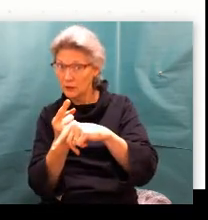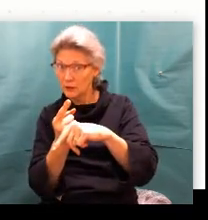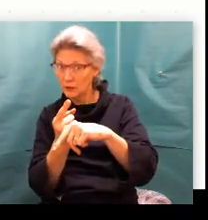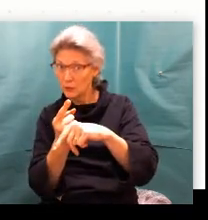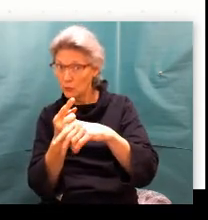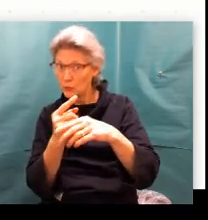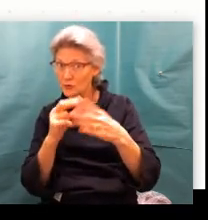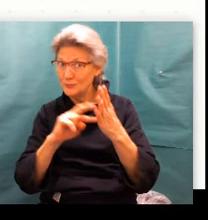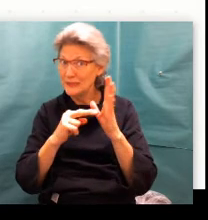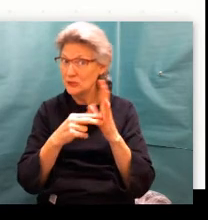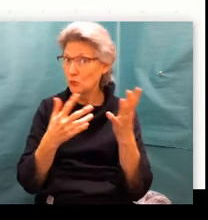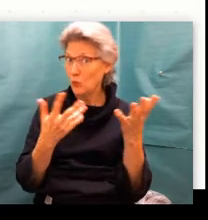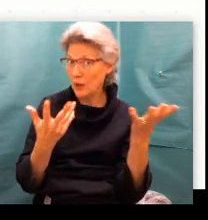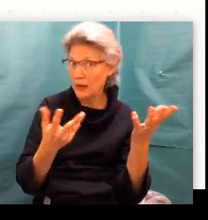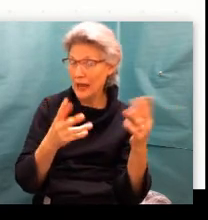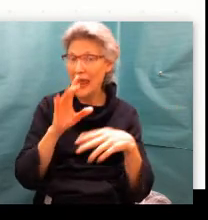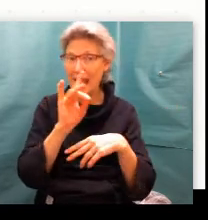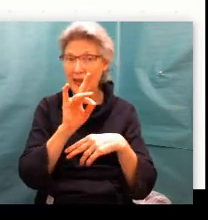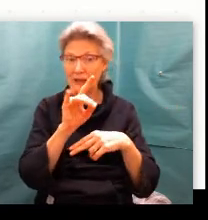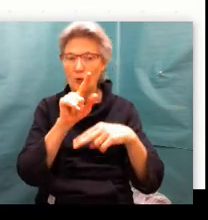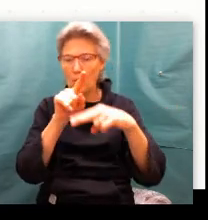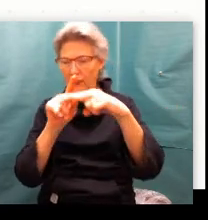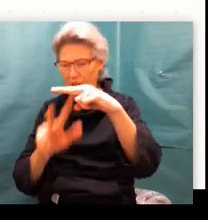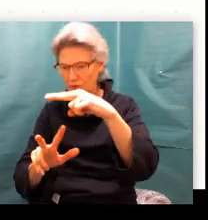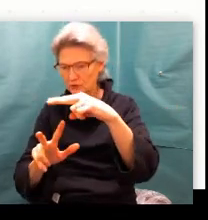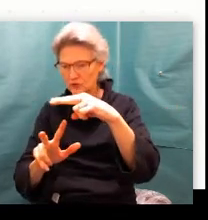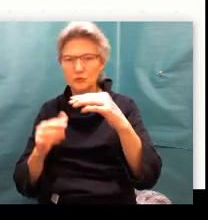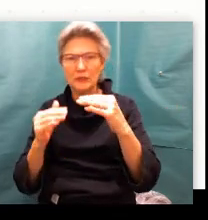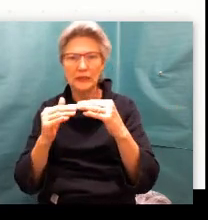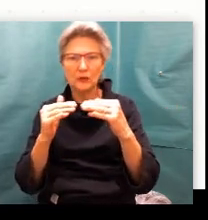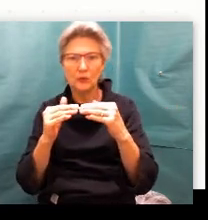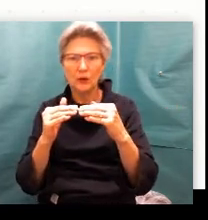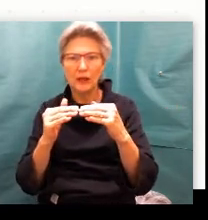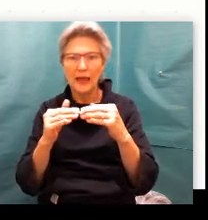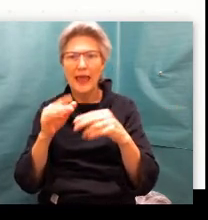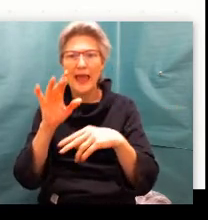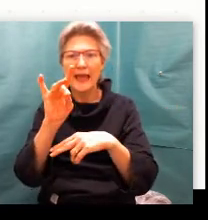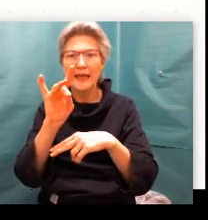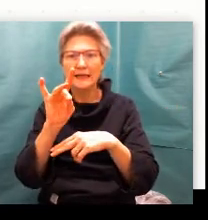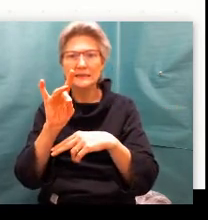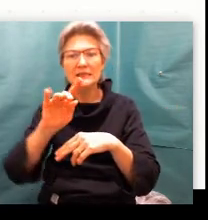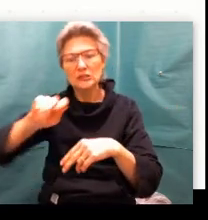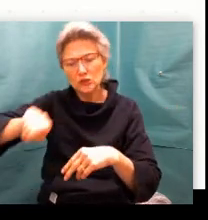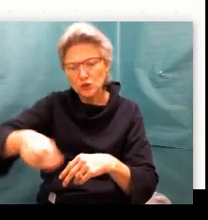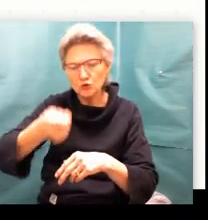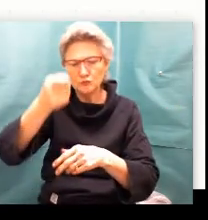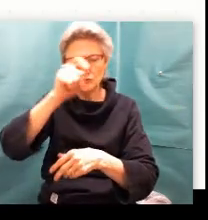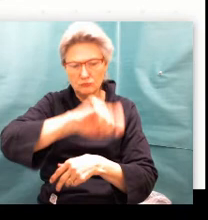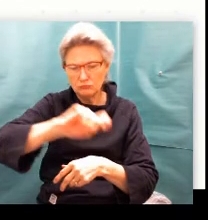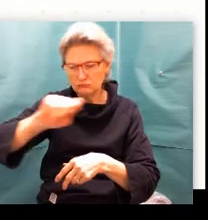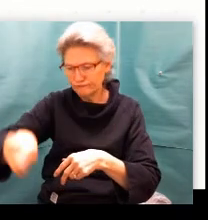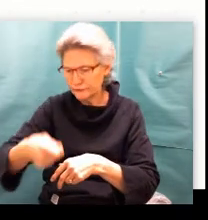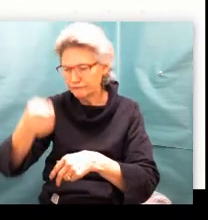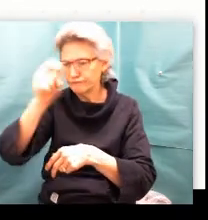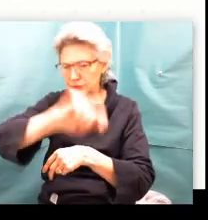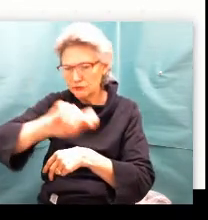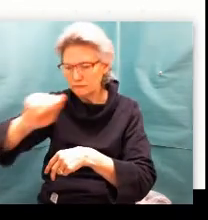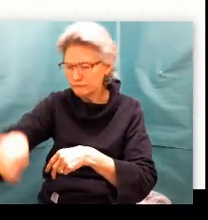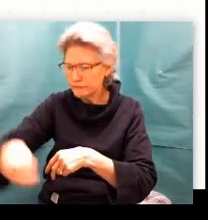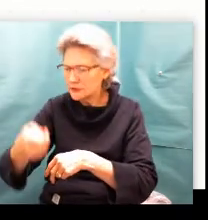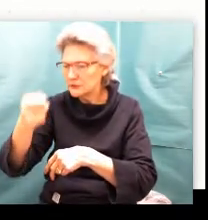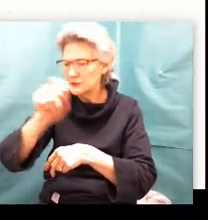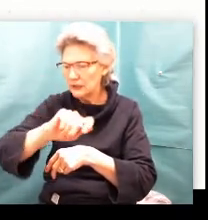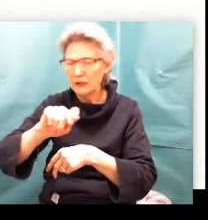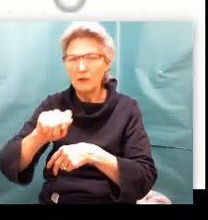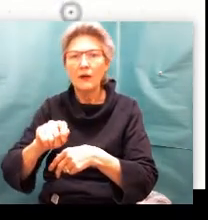Which means 8 1/3 would give me 8 scoops. So I'm going to